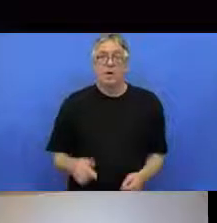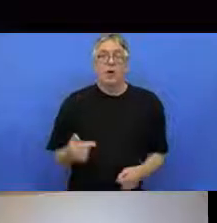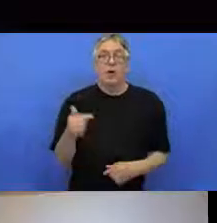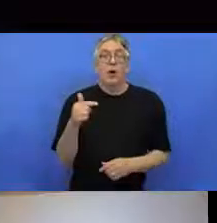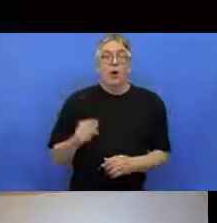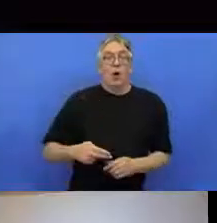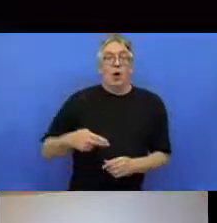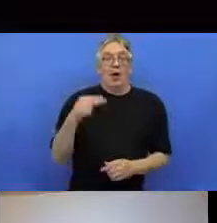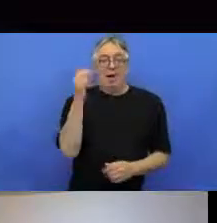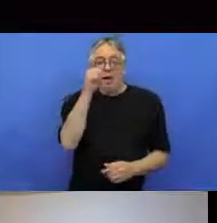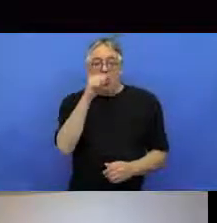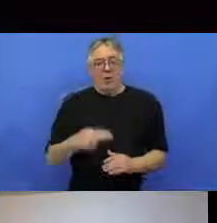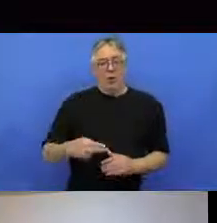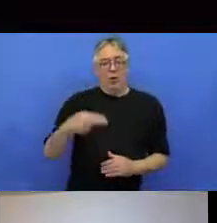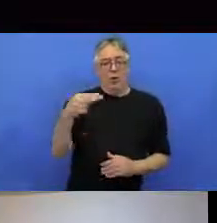Yes,